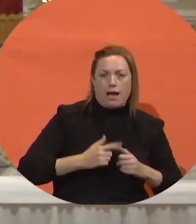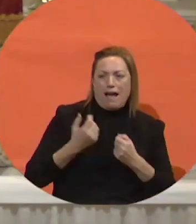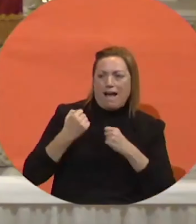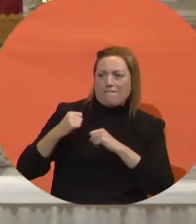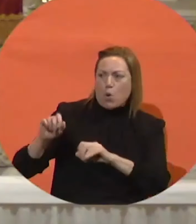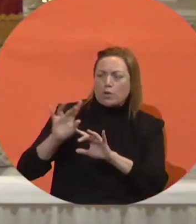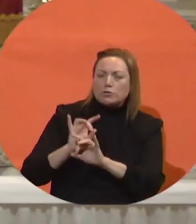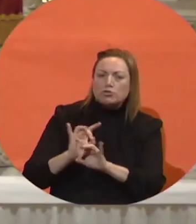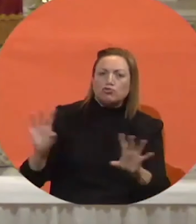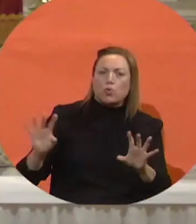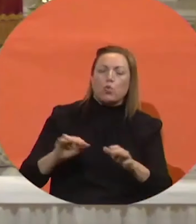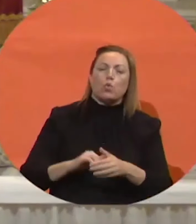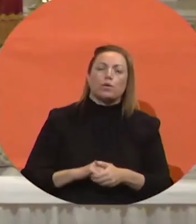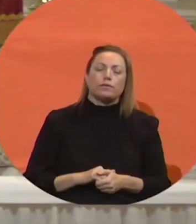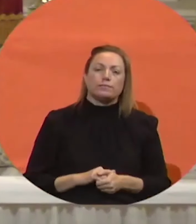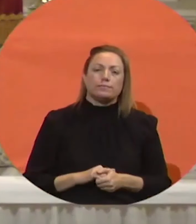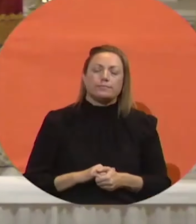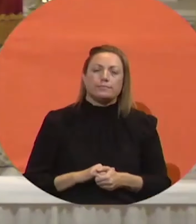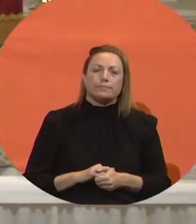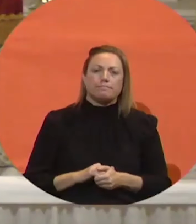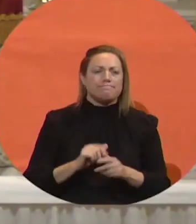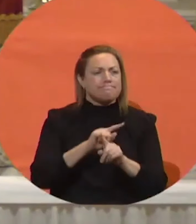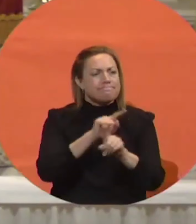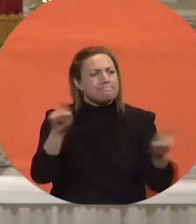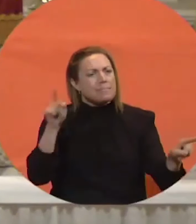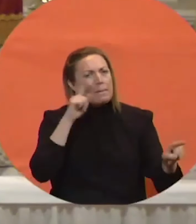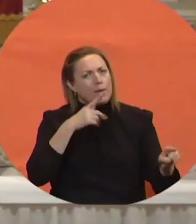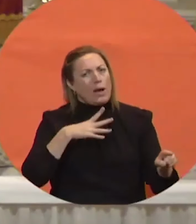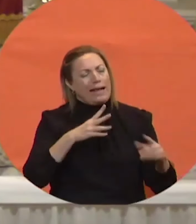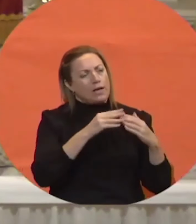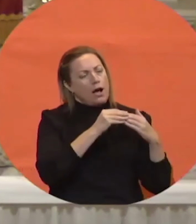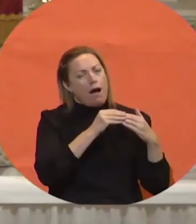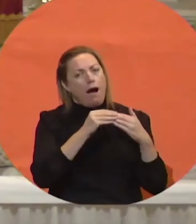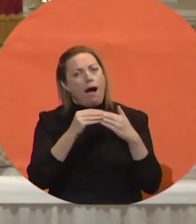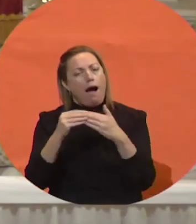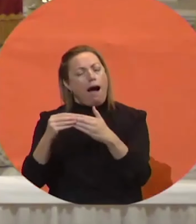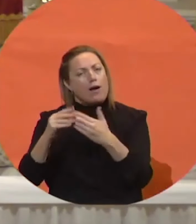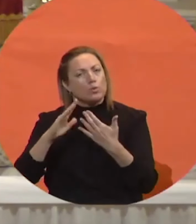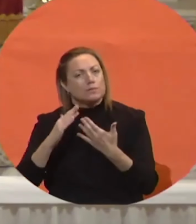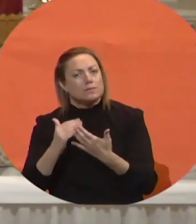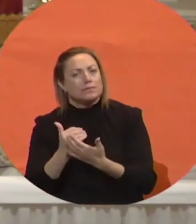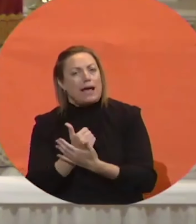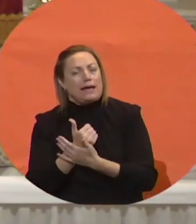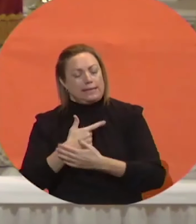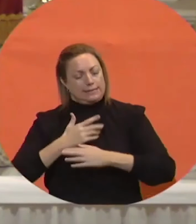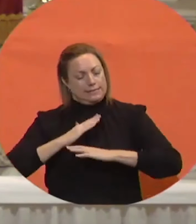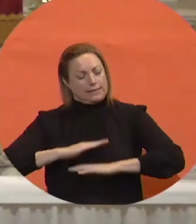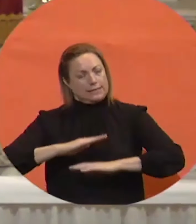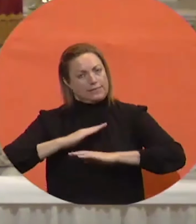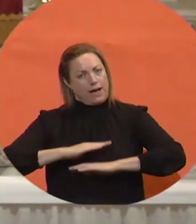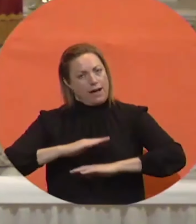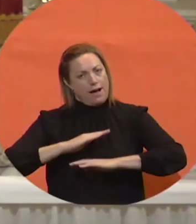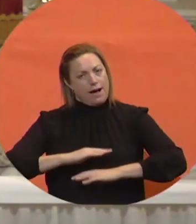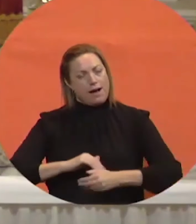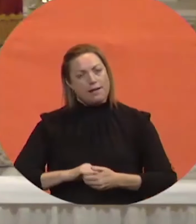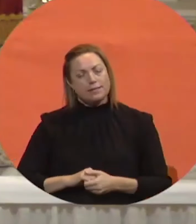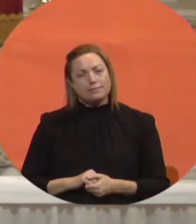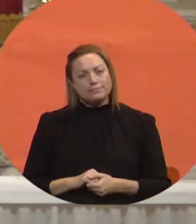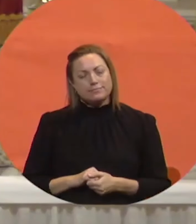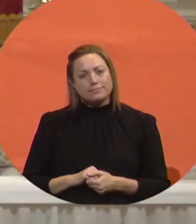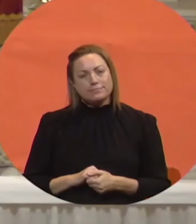They must be guided to safe and satisfying pasture. And they must be so